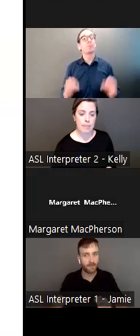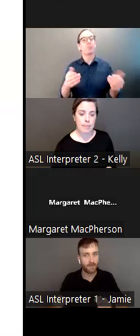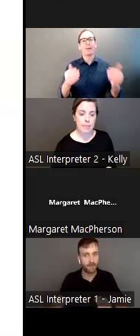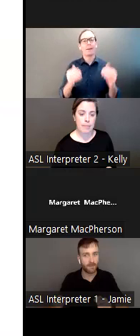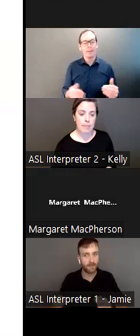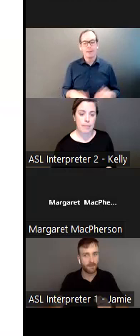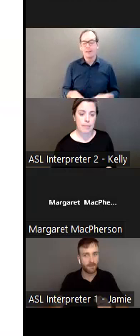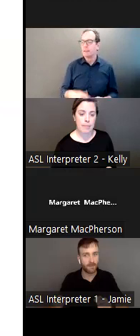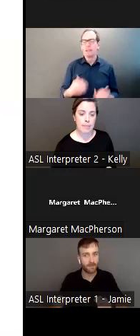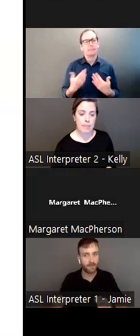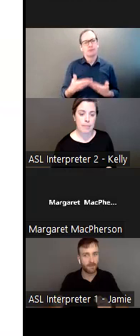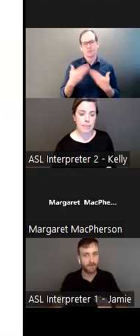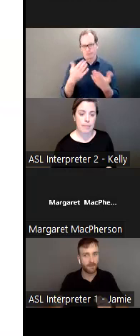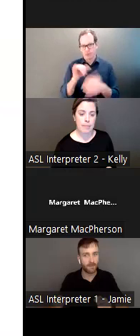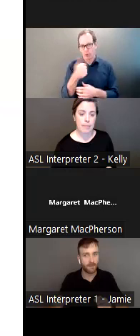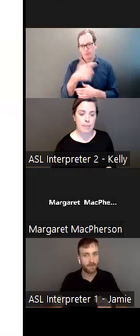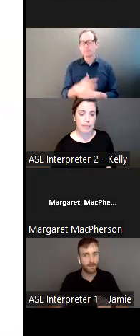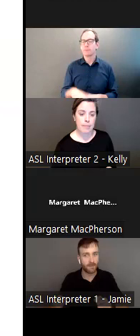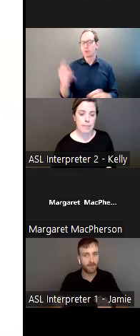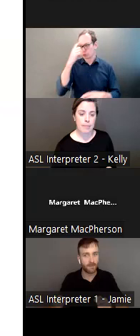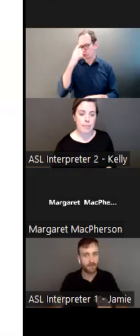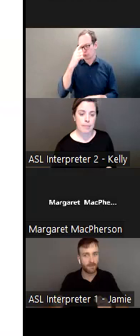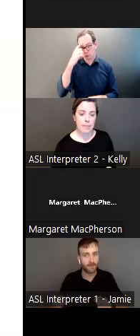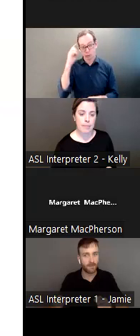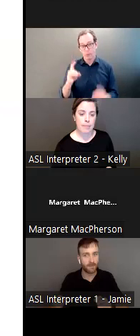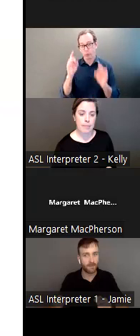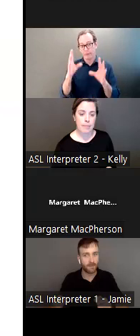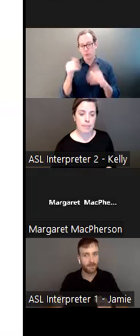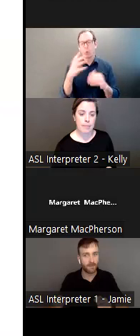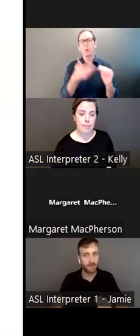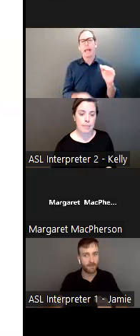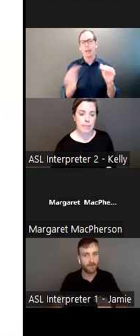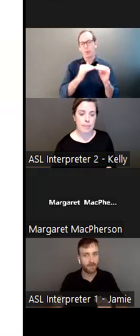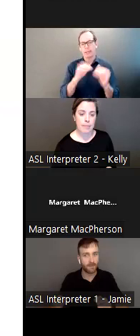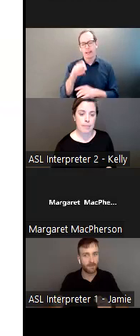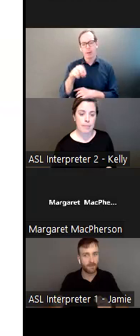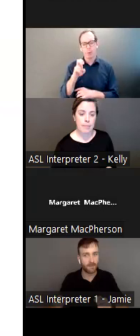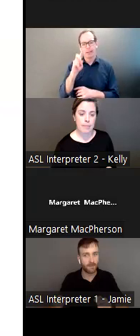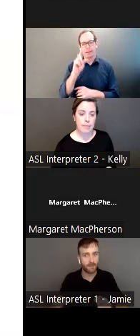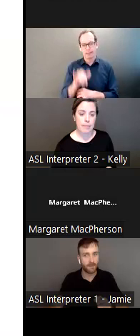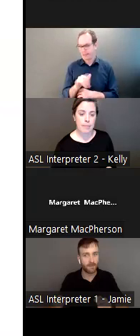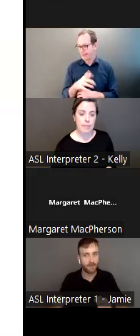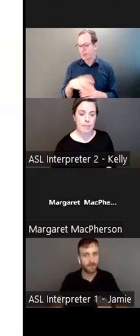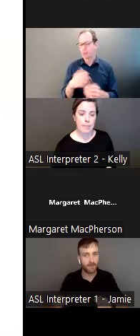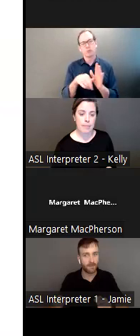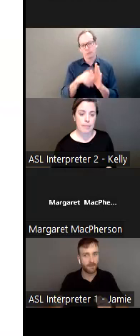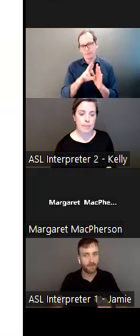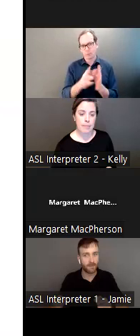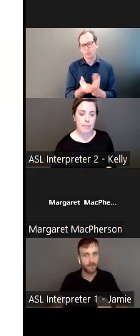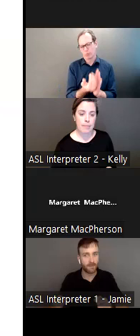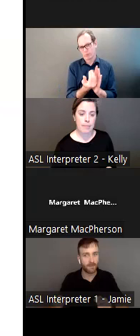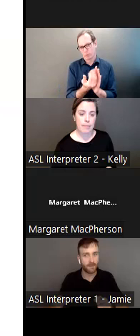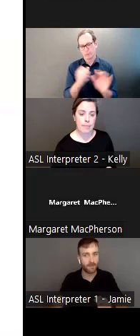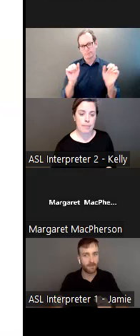review exercise or an equity walkthrough. These are similar sorts of tools that we've created to get you started thinking